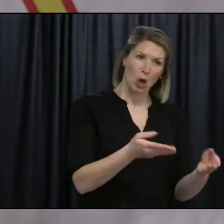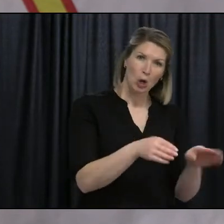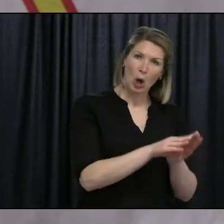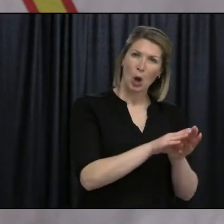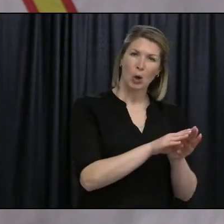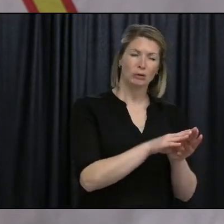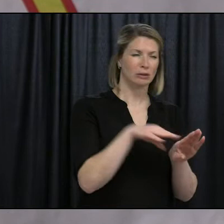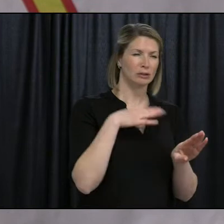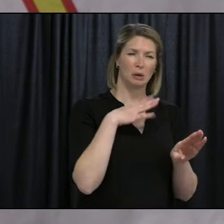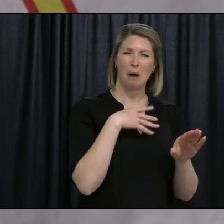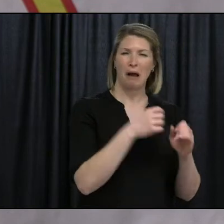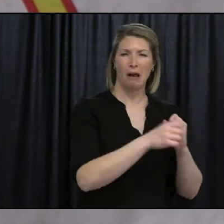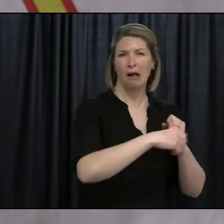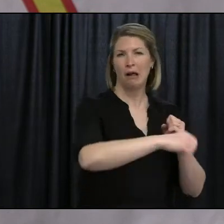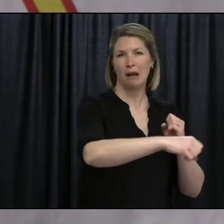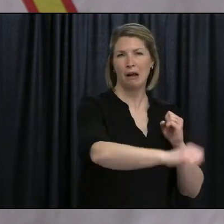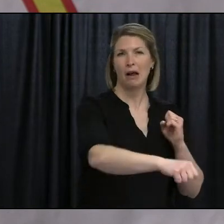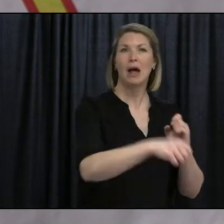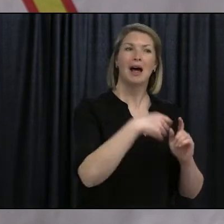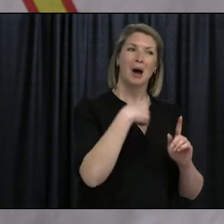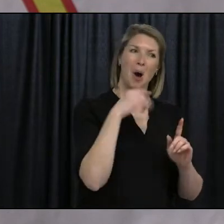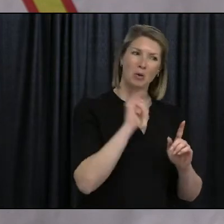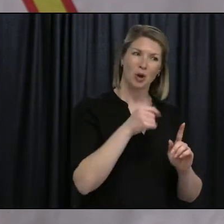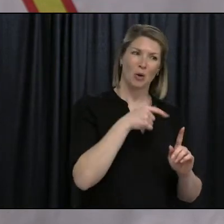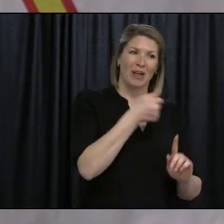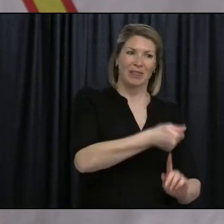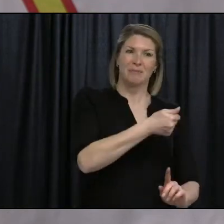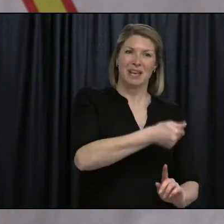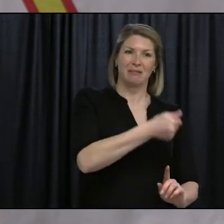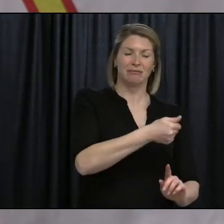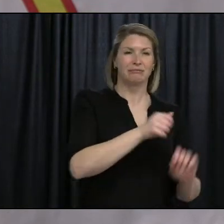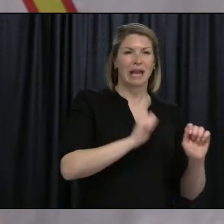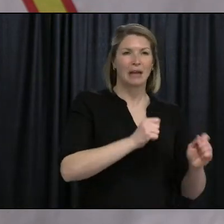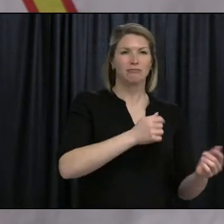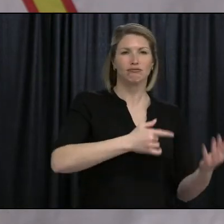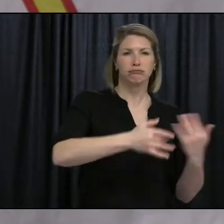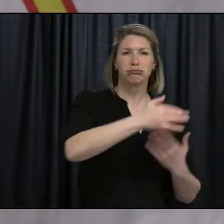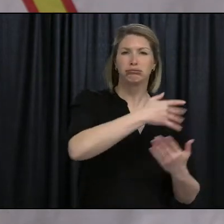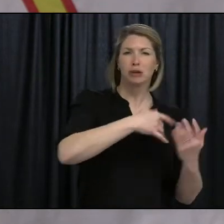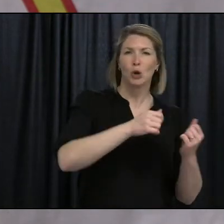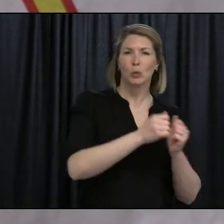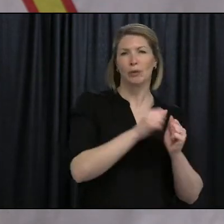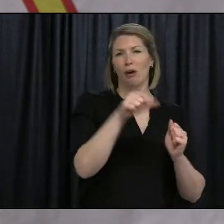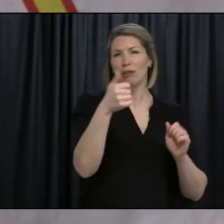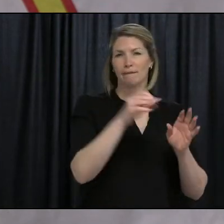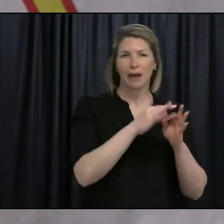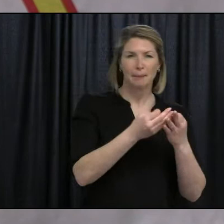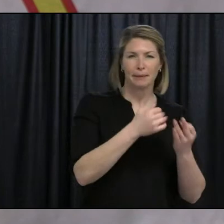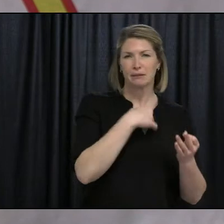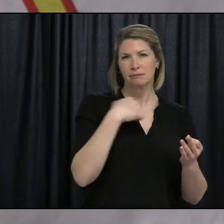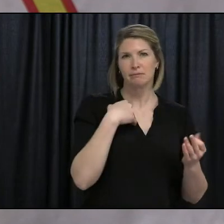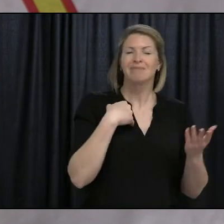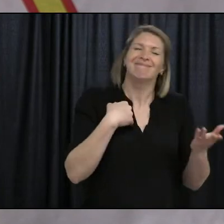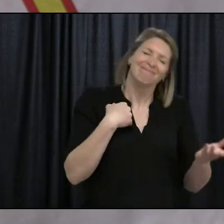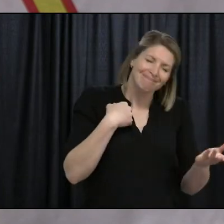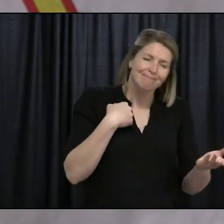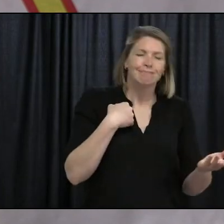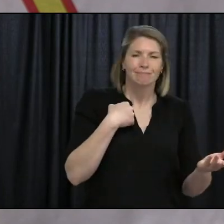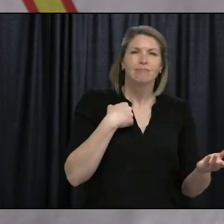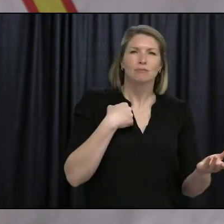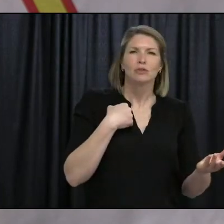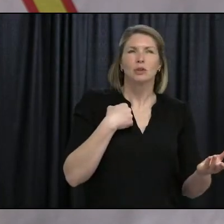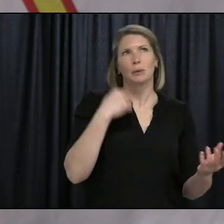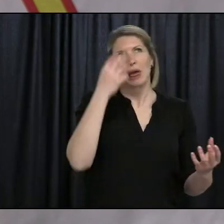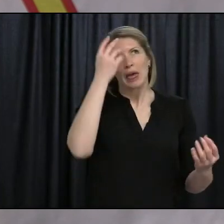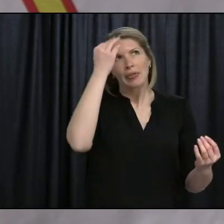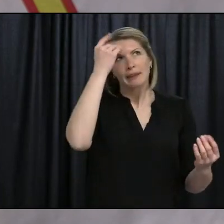are not able to have contact with people outside of their households, and except in a couple of circumstances. So